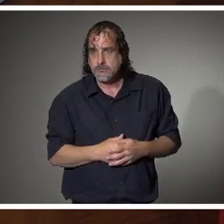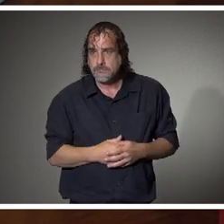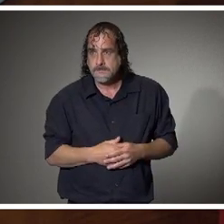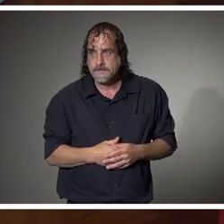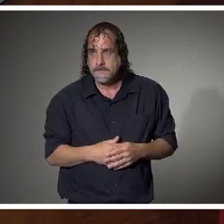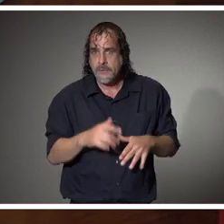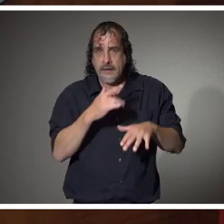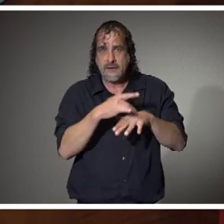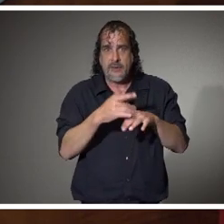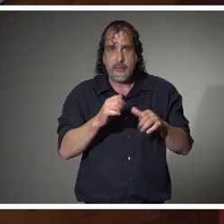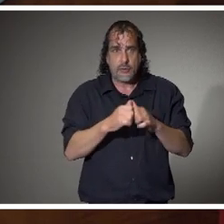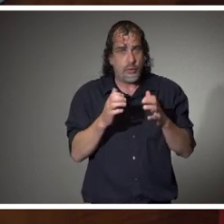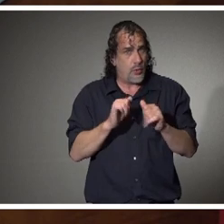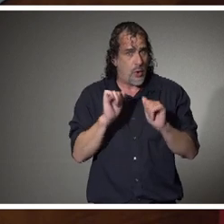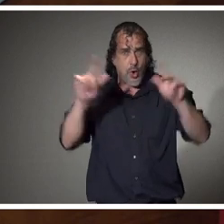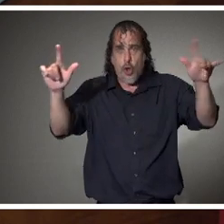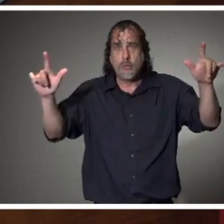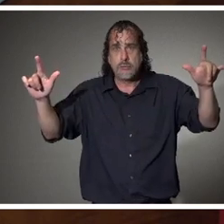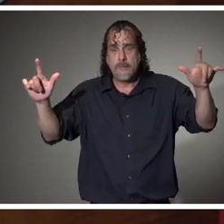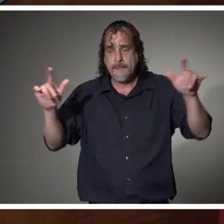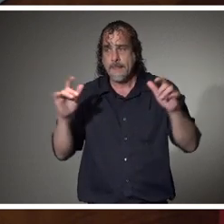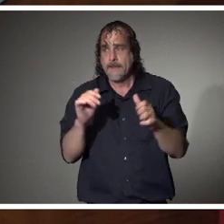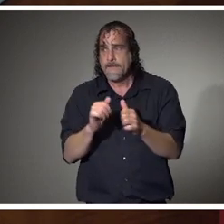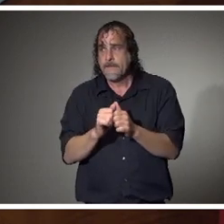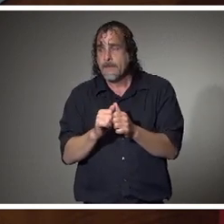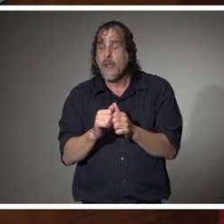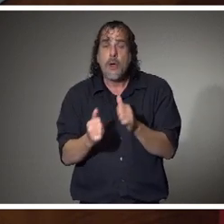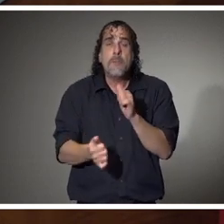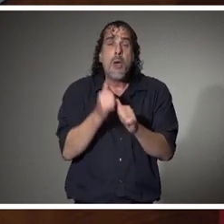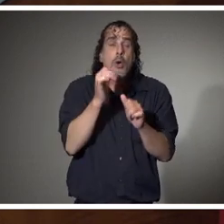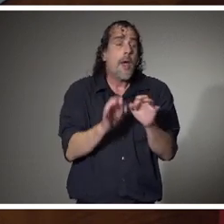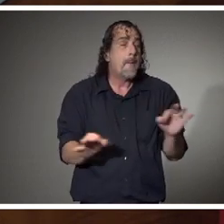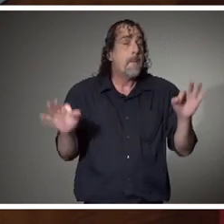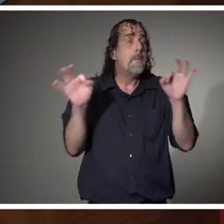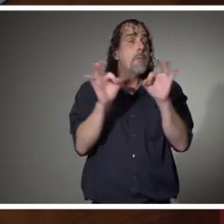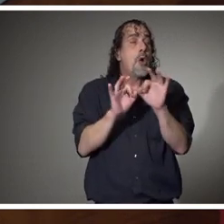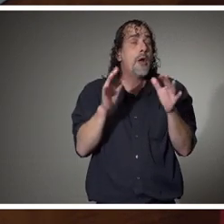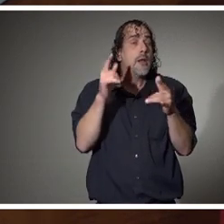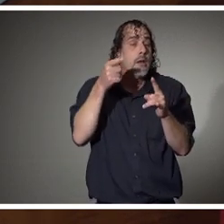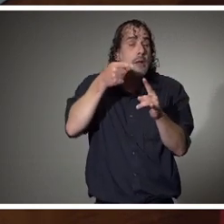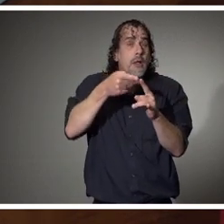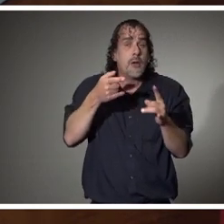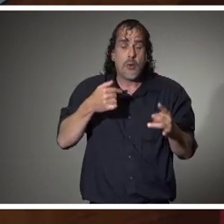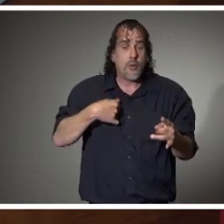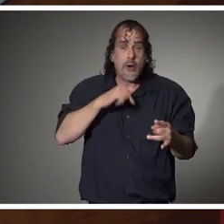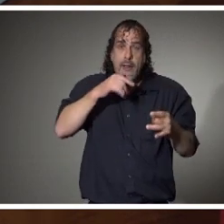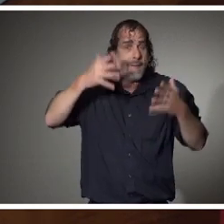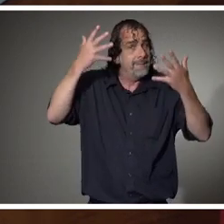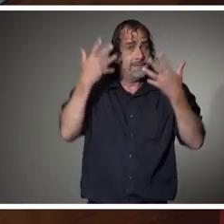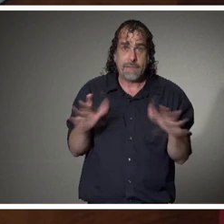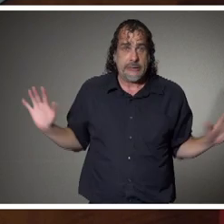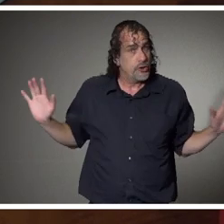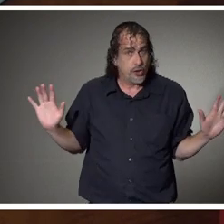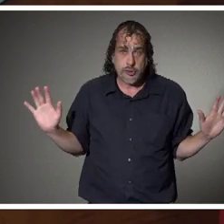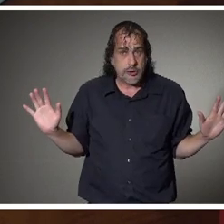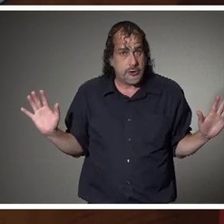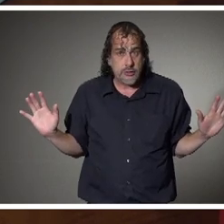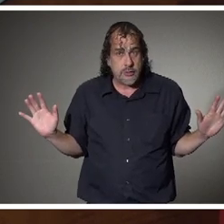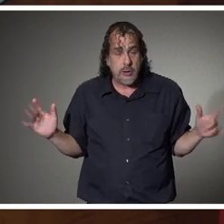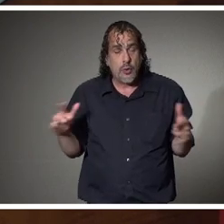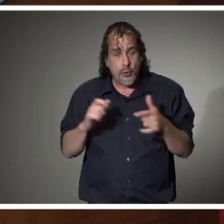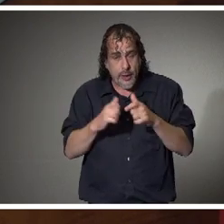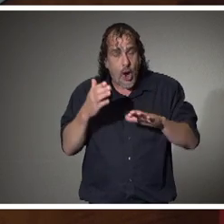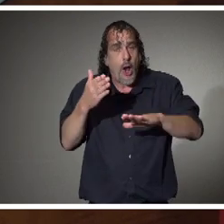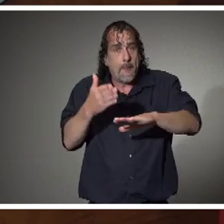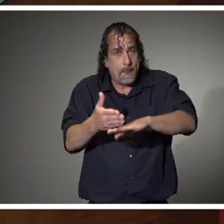to the general public. The most important thing that has been said today is that we are not out of the woods yet. We are continuing to make